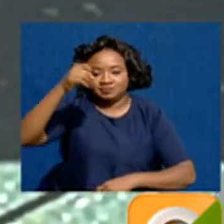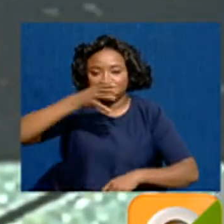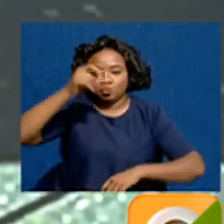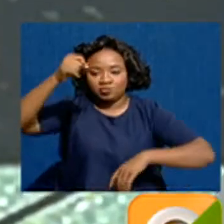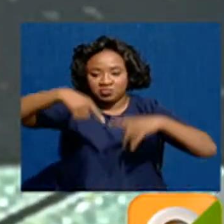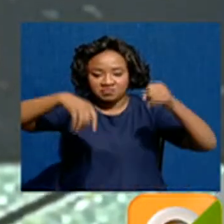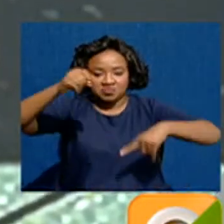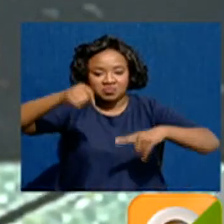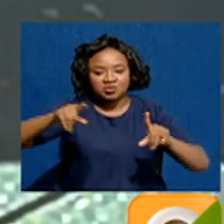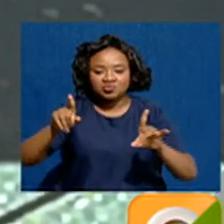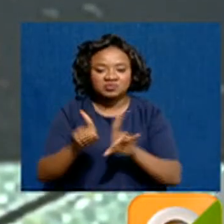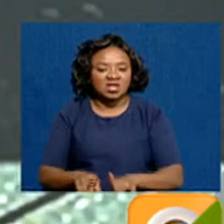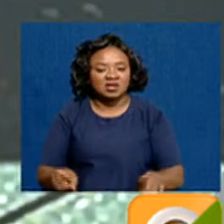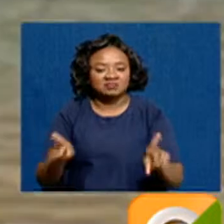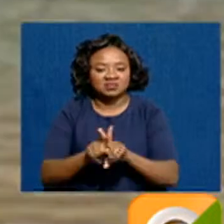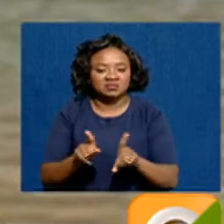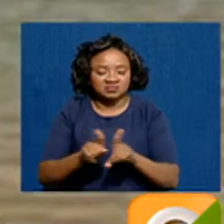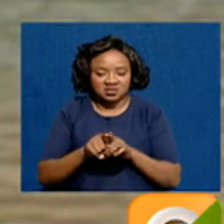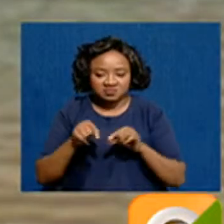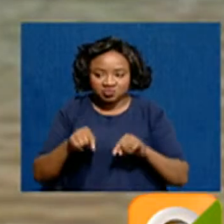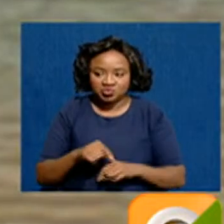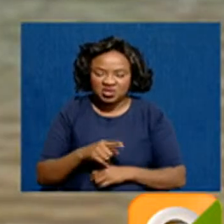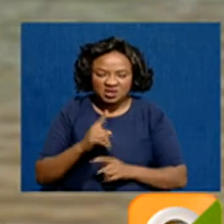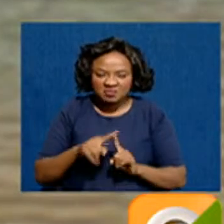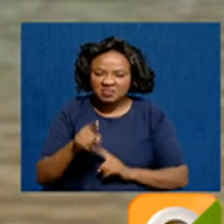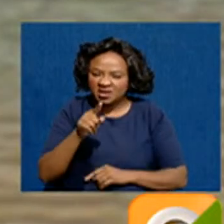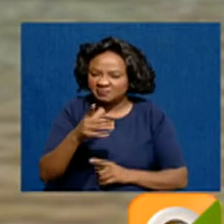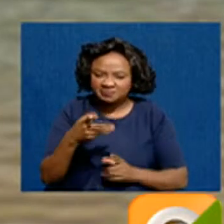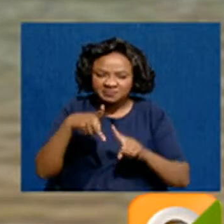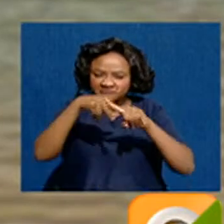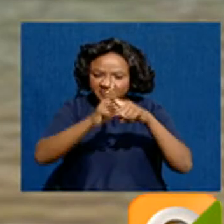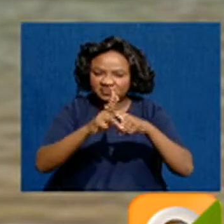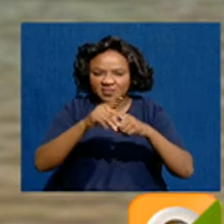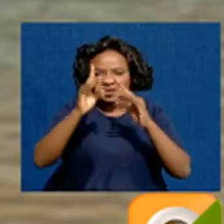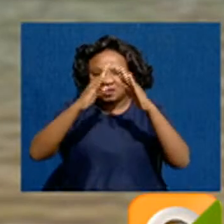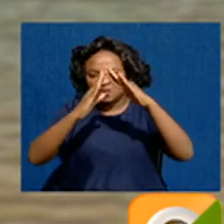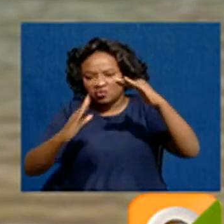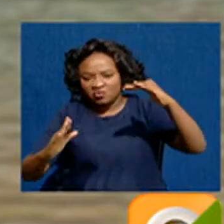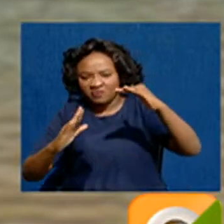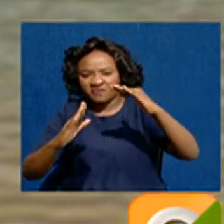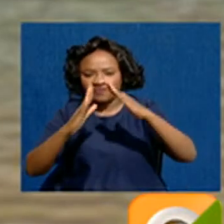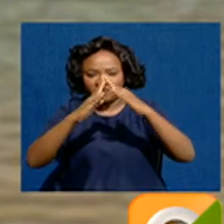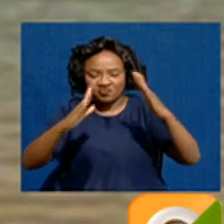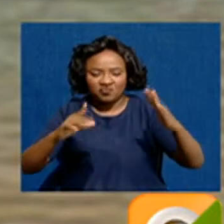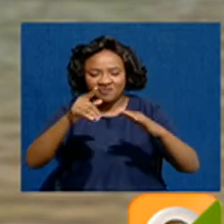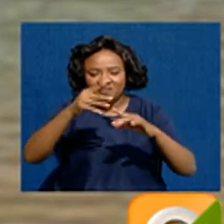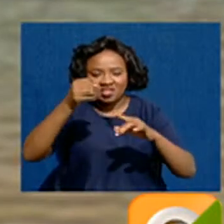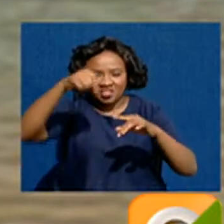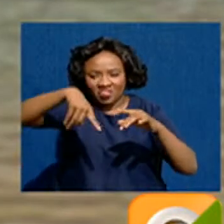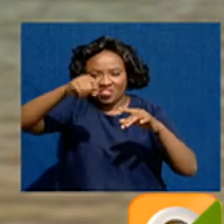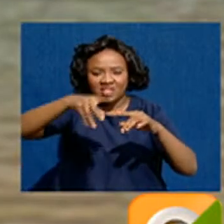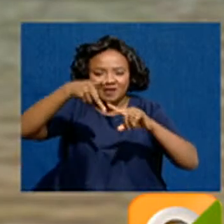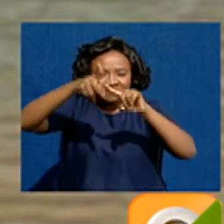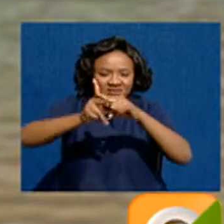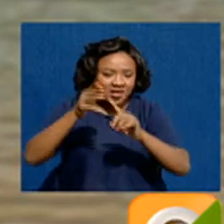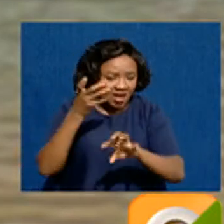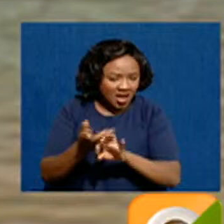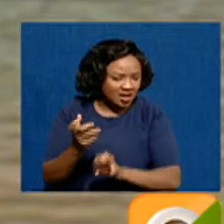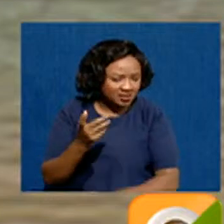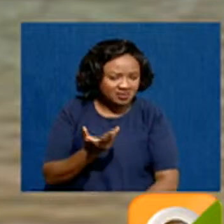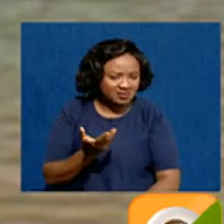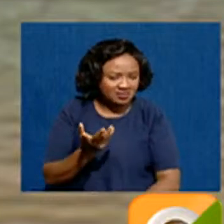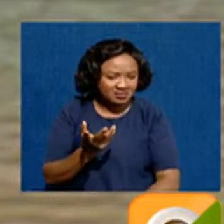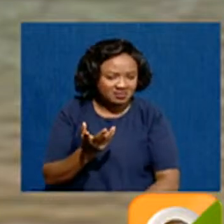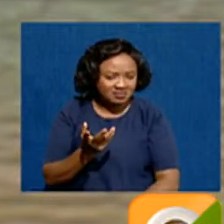pretty much the same things you're saying today. How difficult is it to fix a leaking roof at the Jomo Kenyatta International Airport? First of